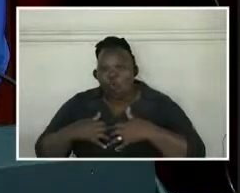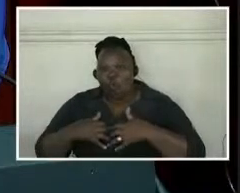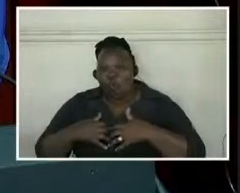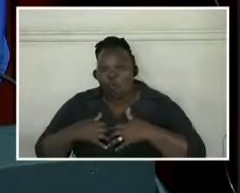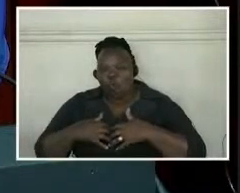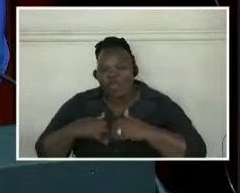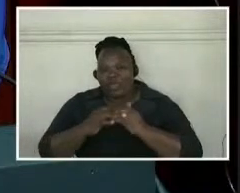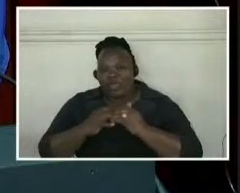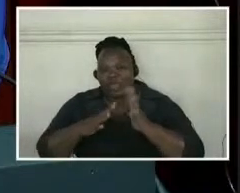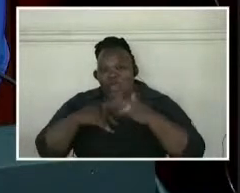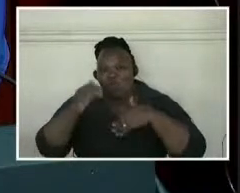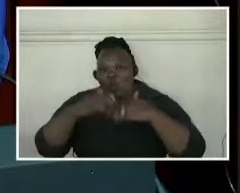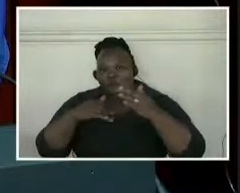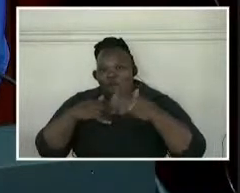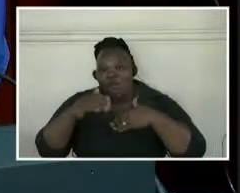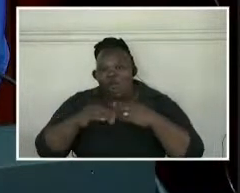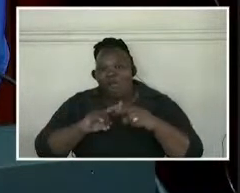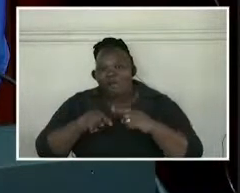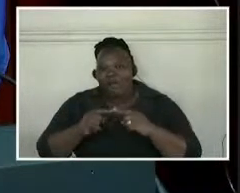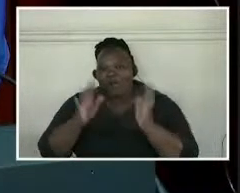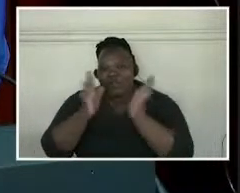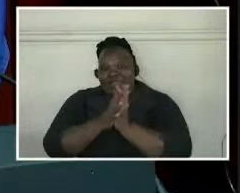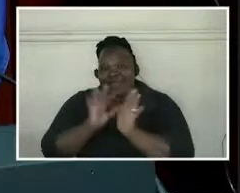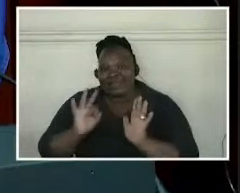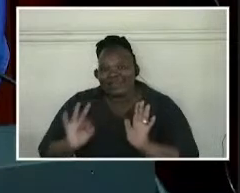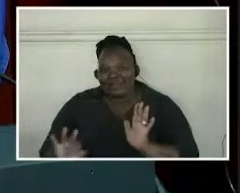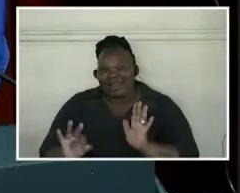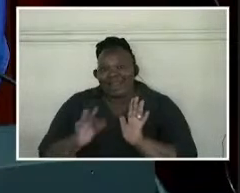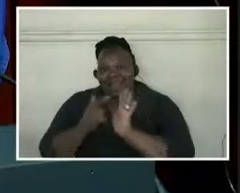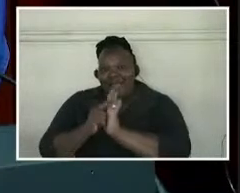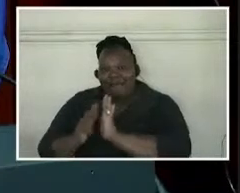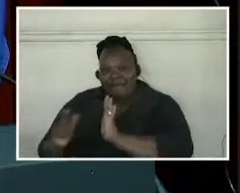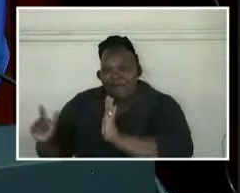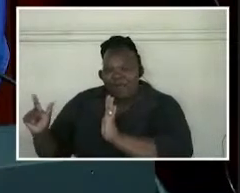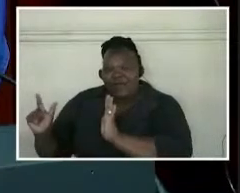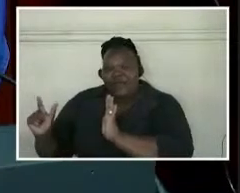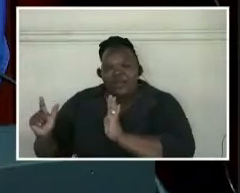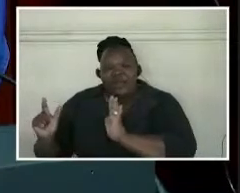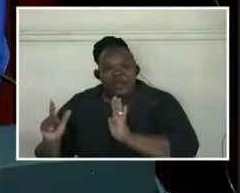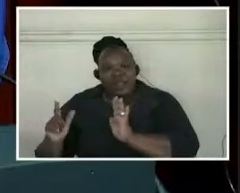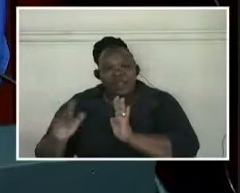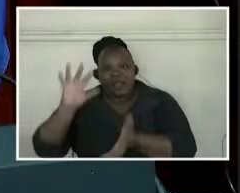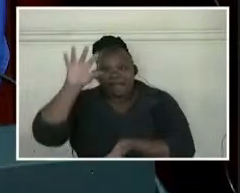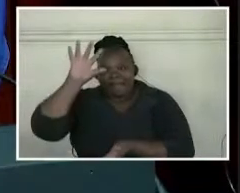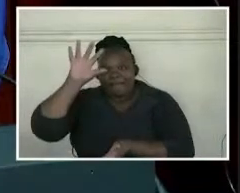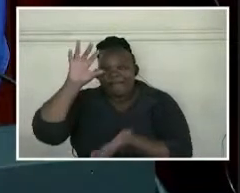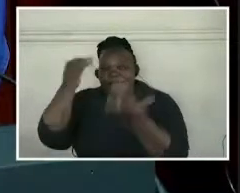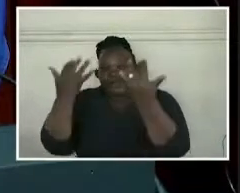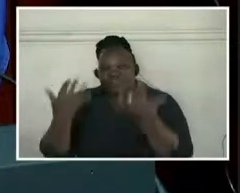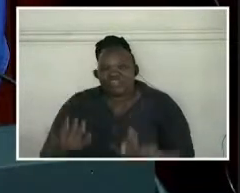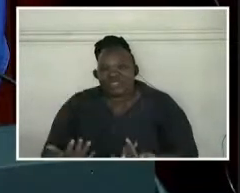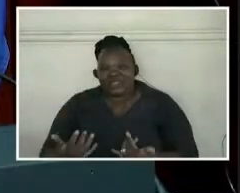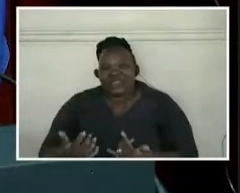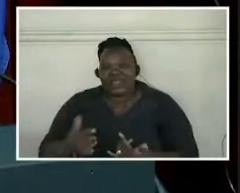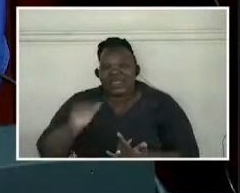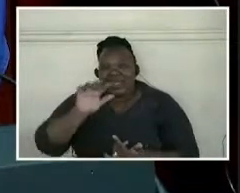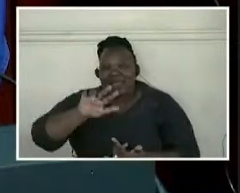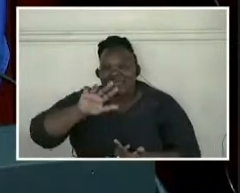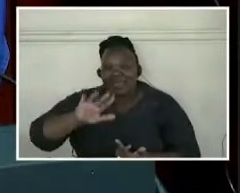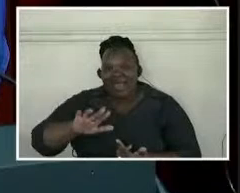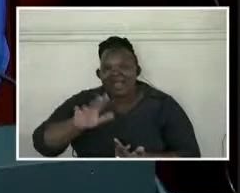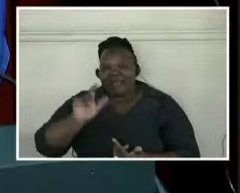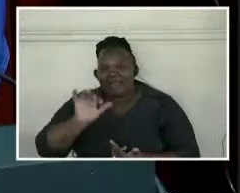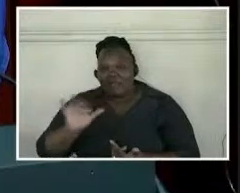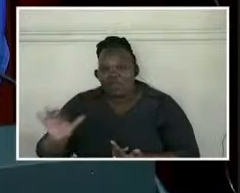management of 13 libraries with an overall budget of 89 million 900